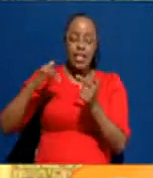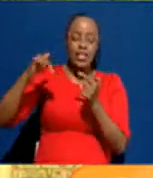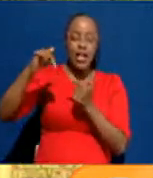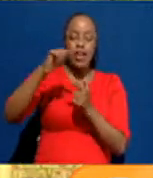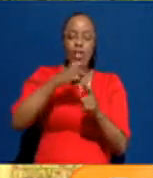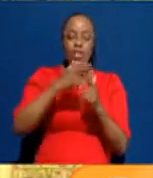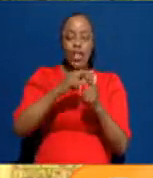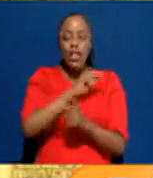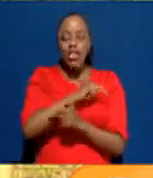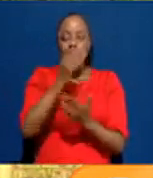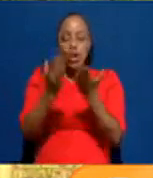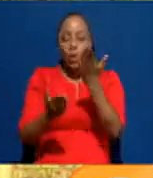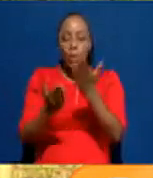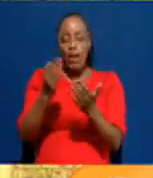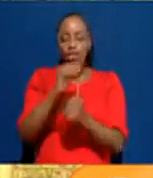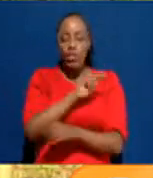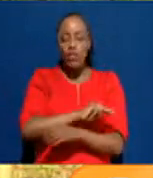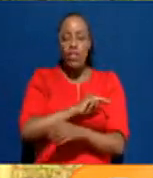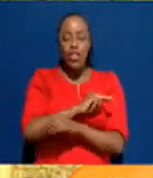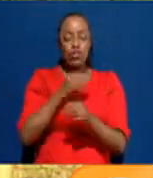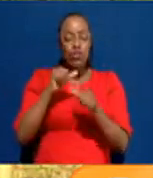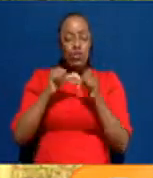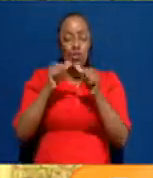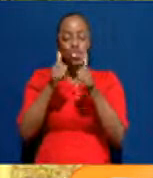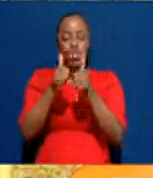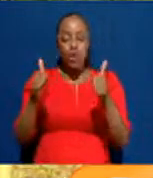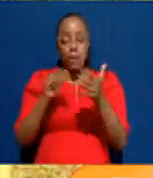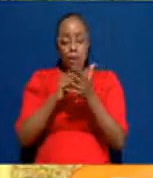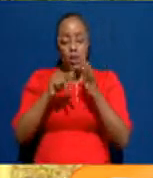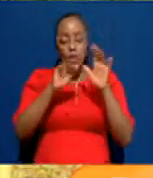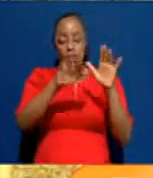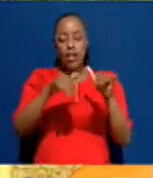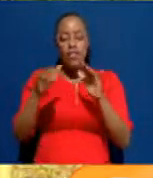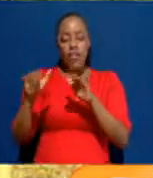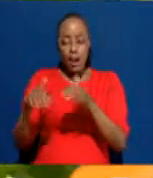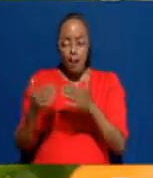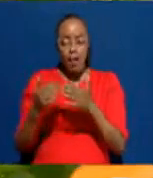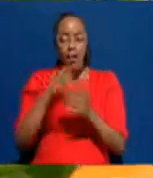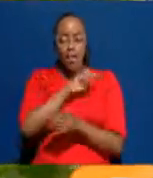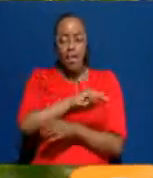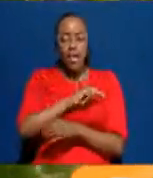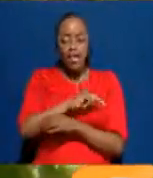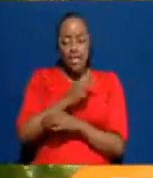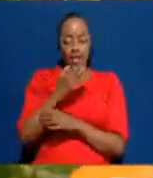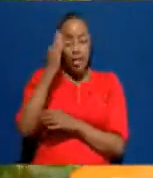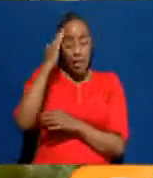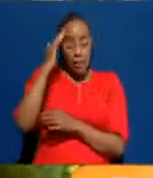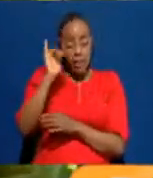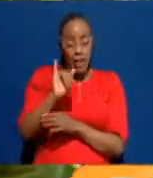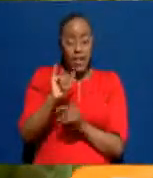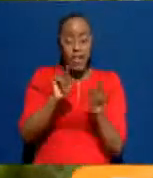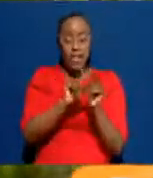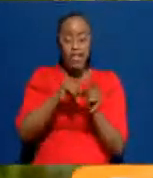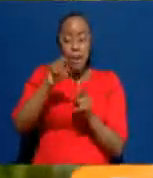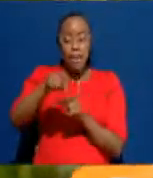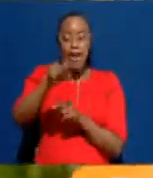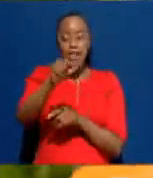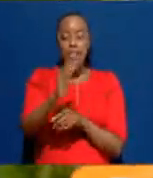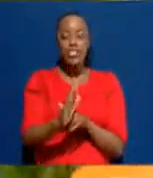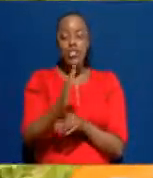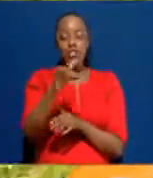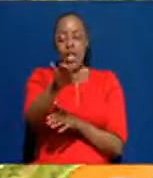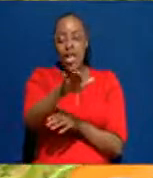natural balances of nature to go on well. So farming with nature in mind. She started off by planting trees on